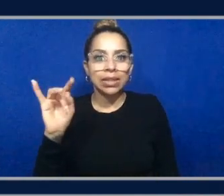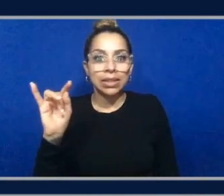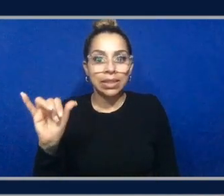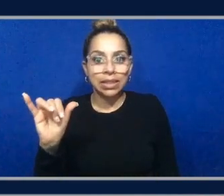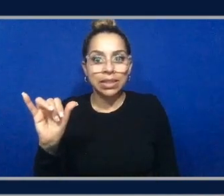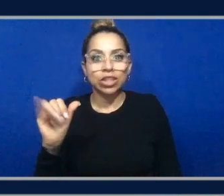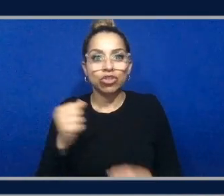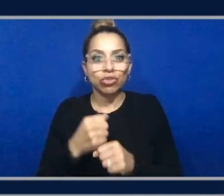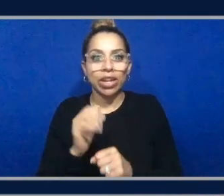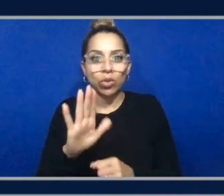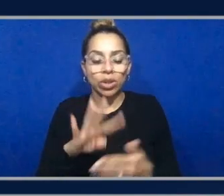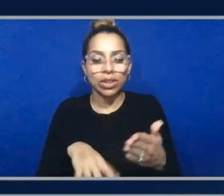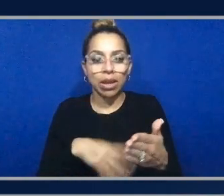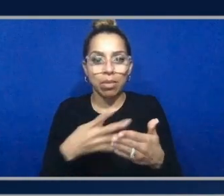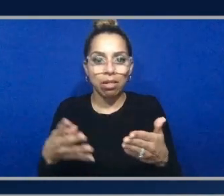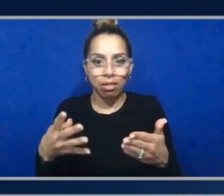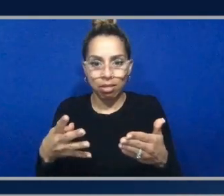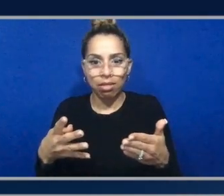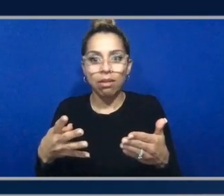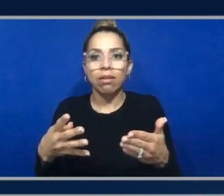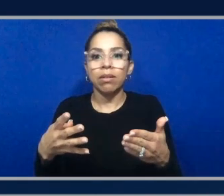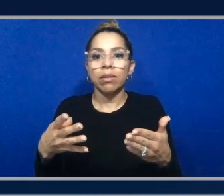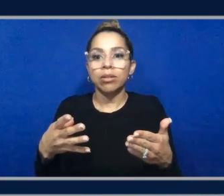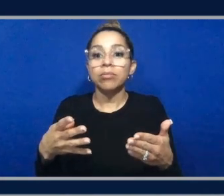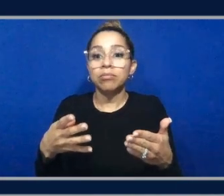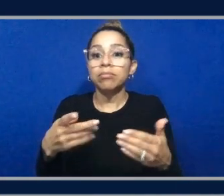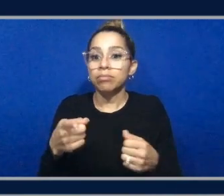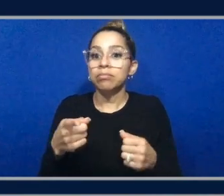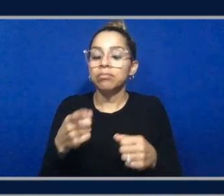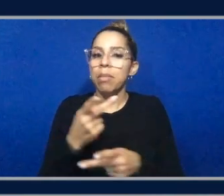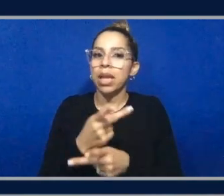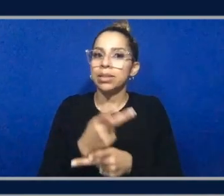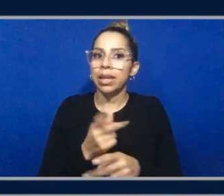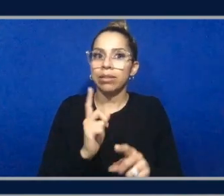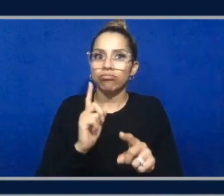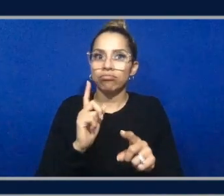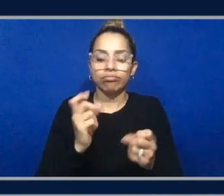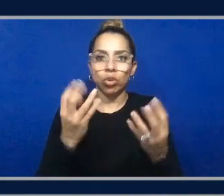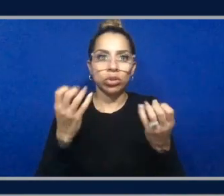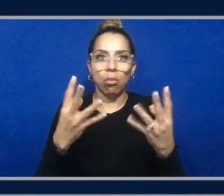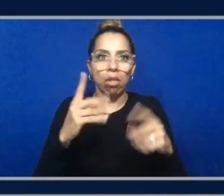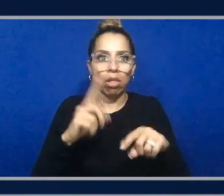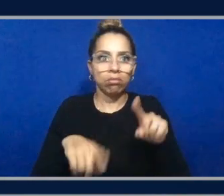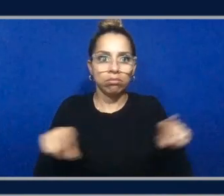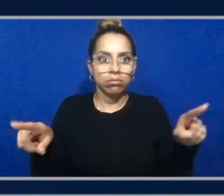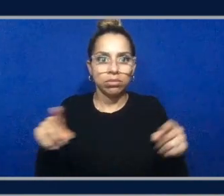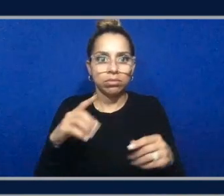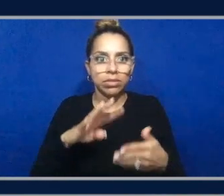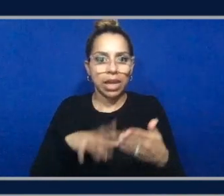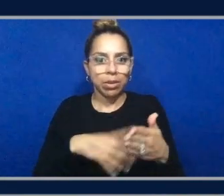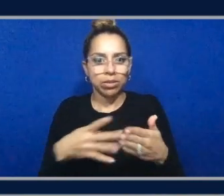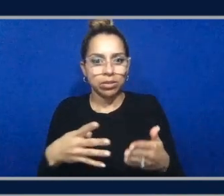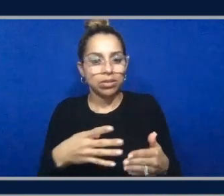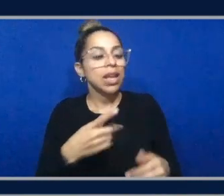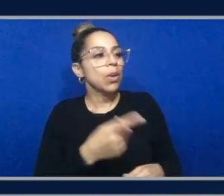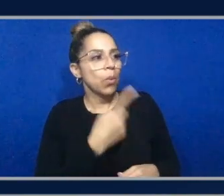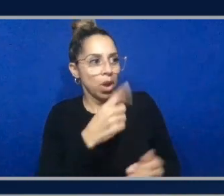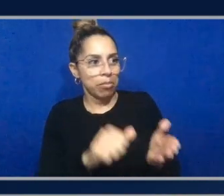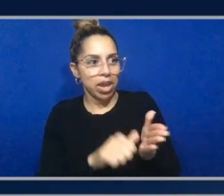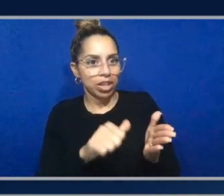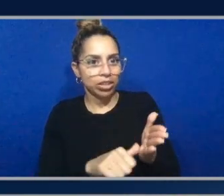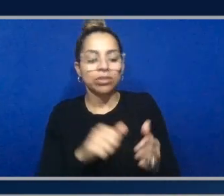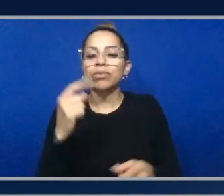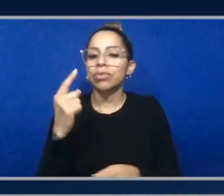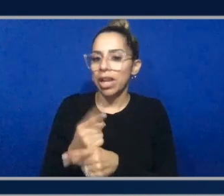like a logical entity where you're maintaining different tables in the format. So multiple tables in one namespace. Yes. Yes. Got it. Right. As a